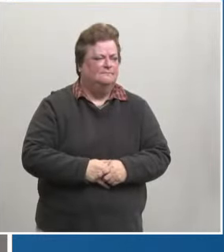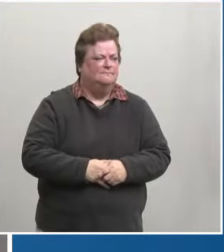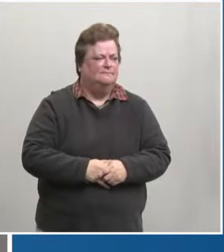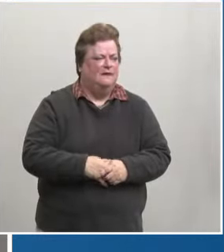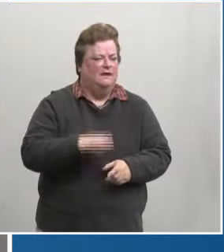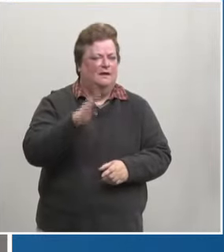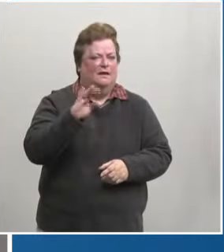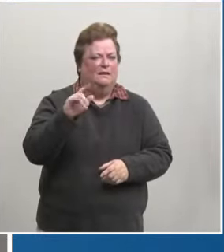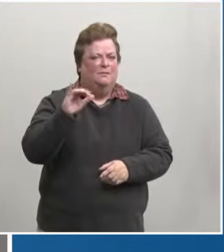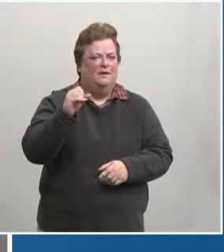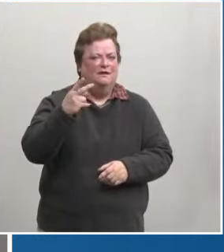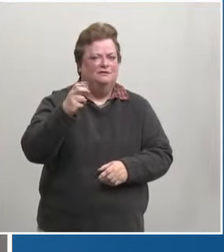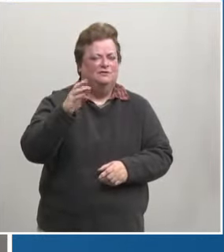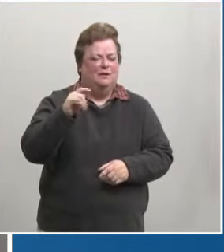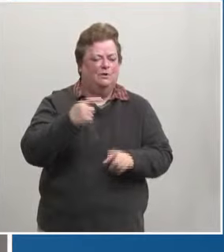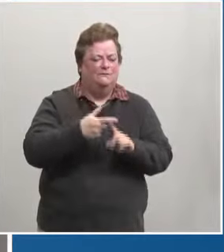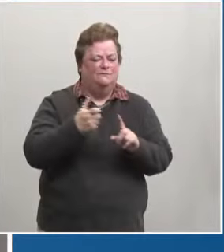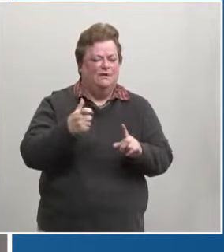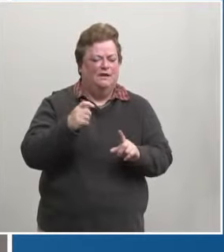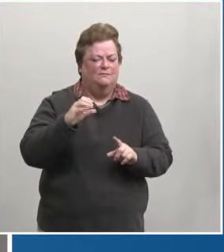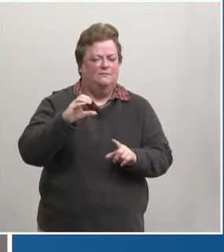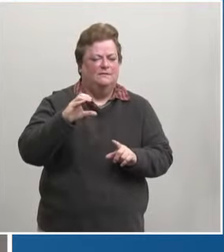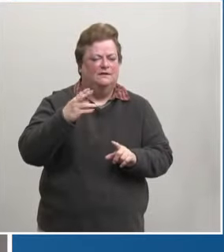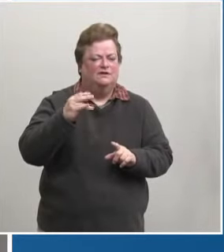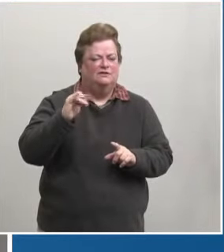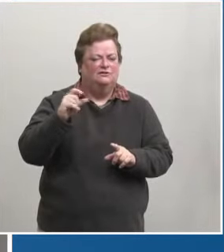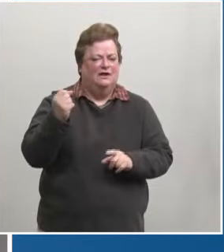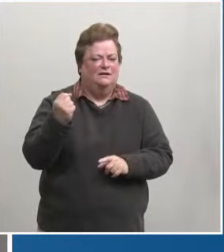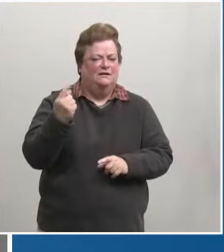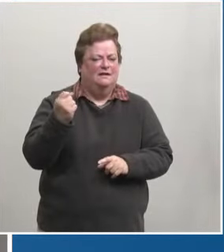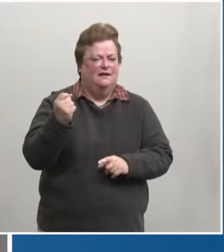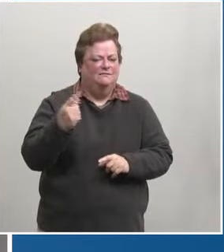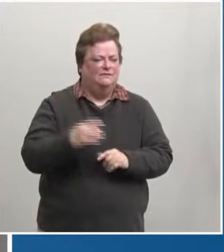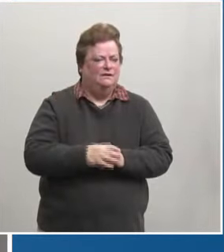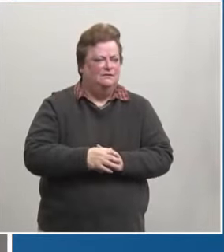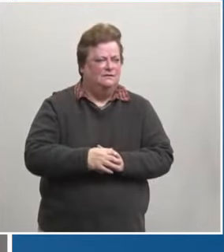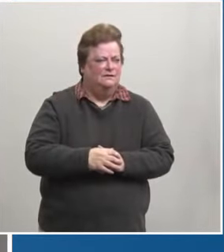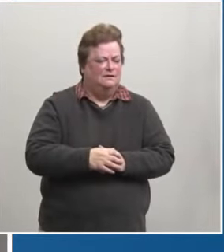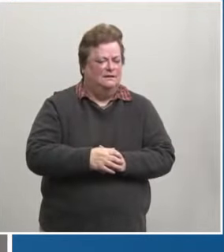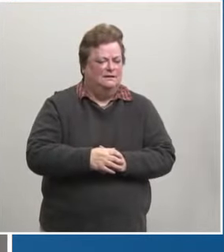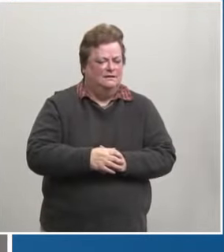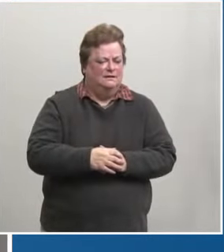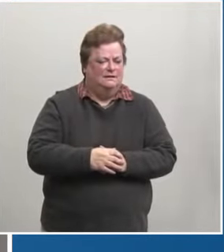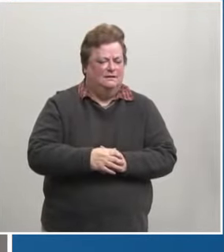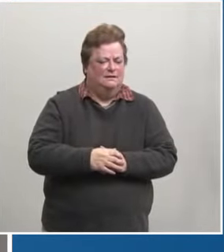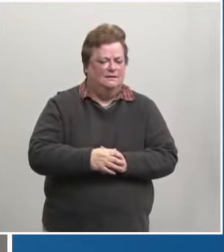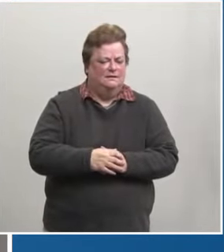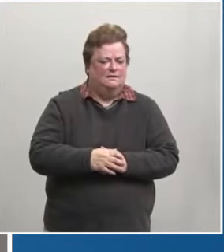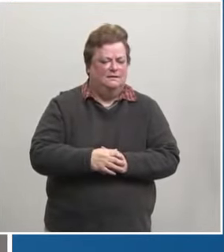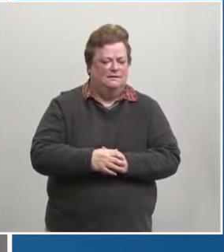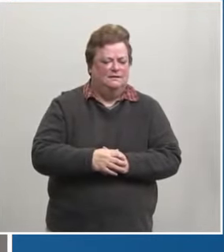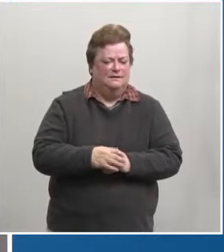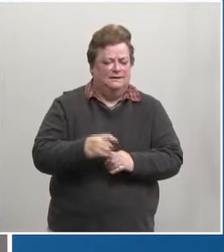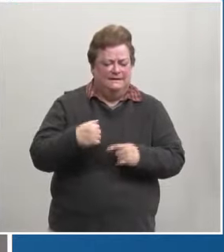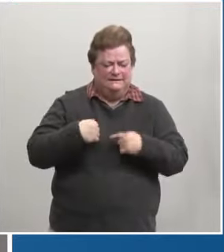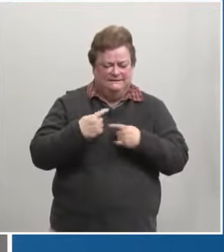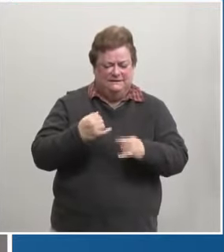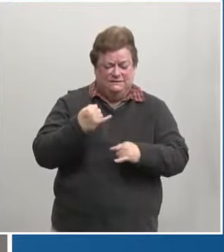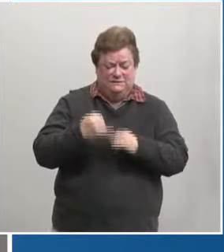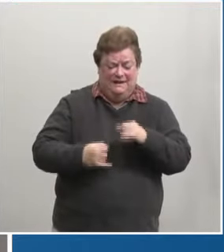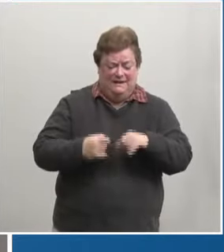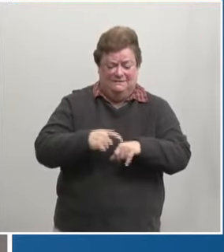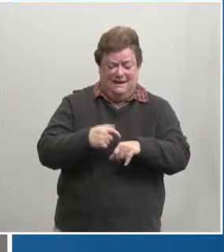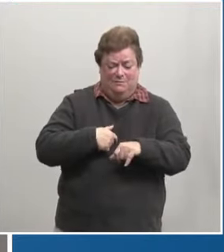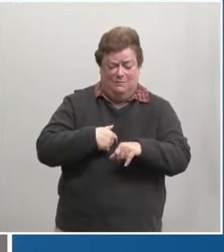Director Lopez, this is Bill with 1011. As you said, it's been 10 weeks since we last were in the